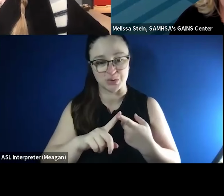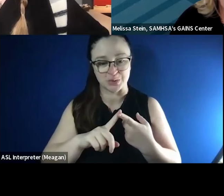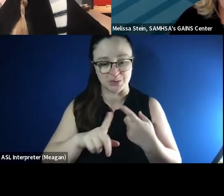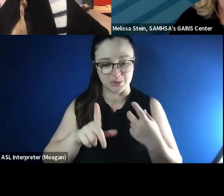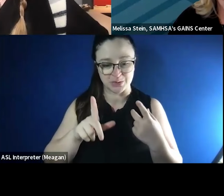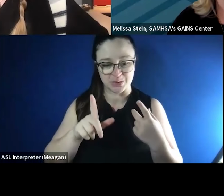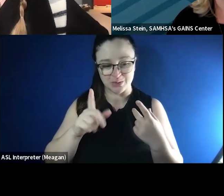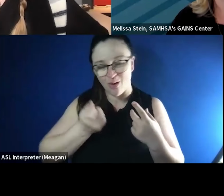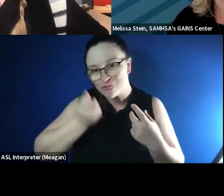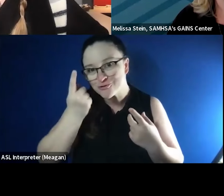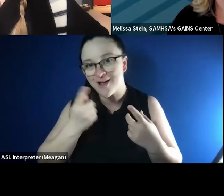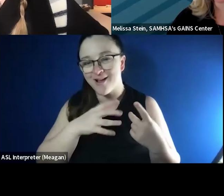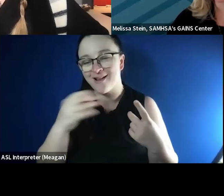why